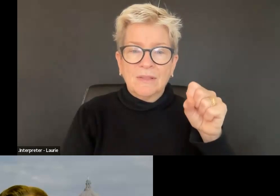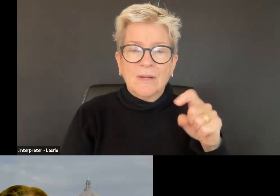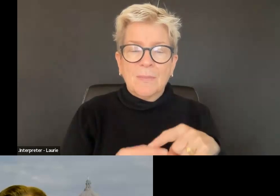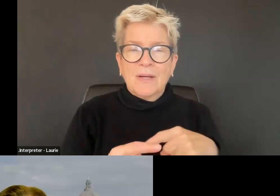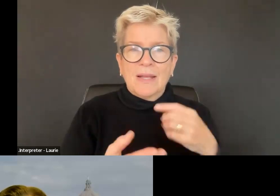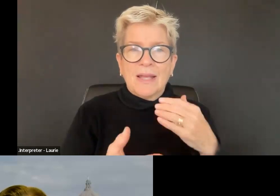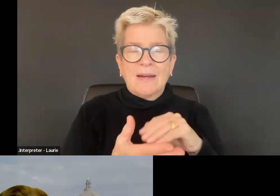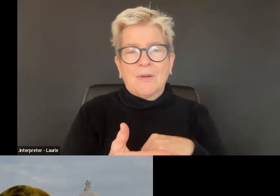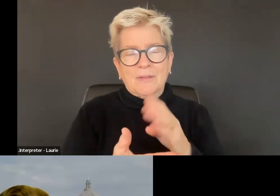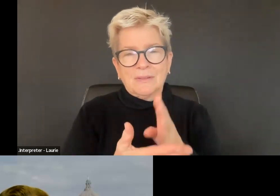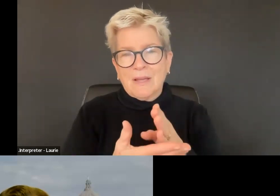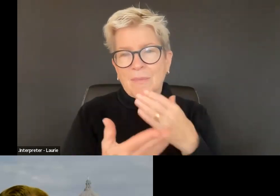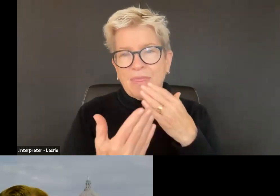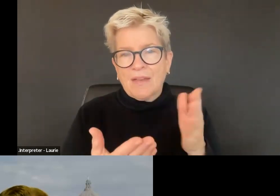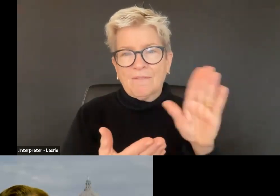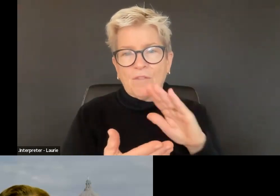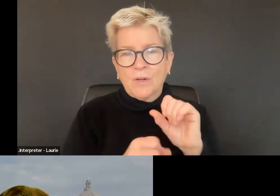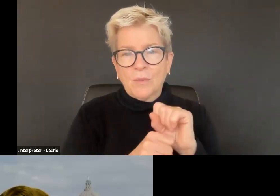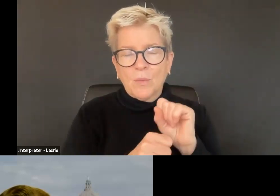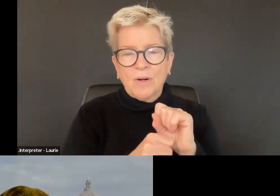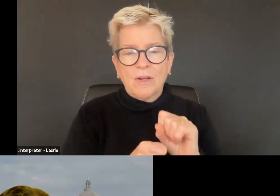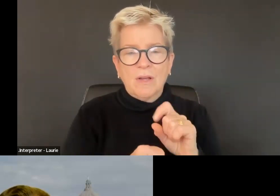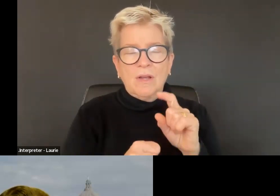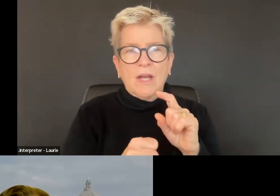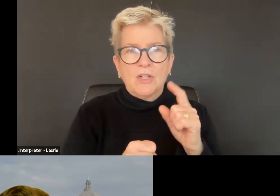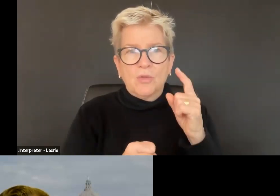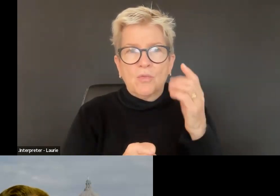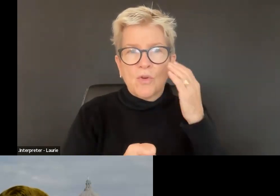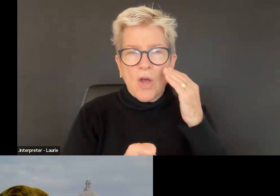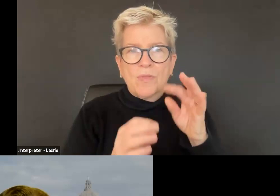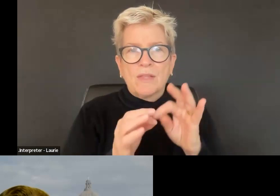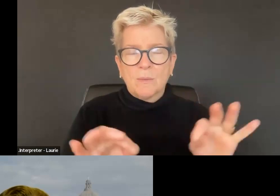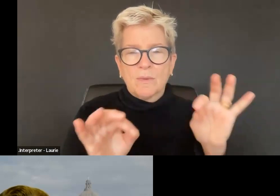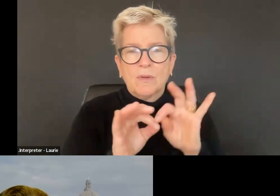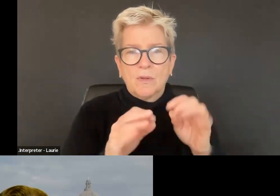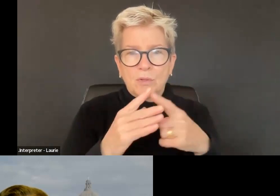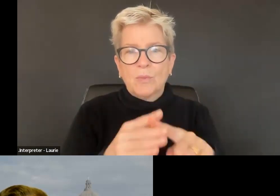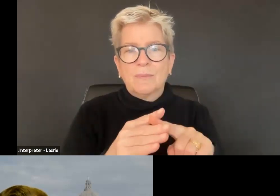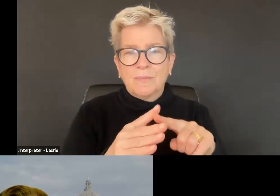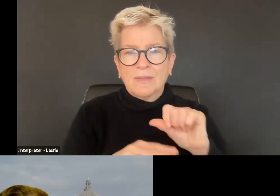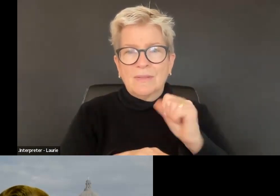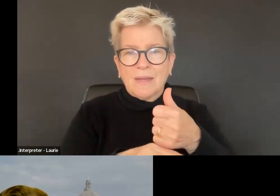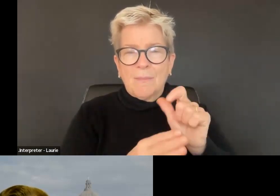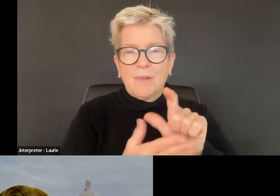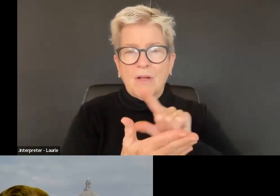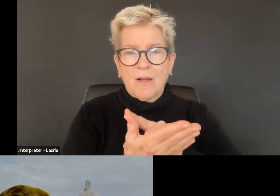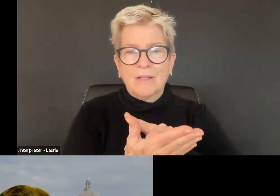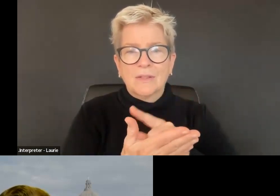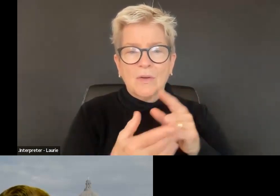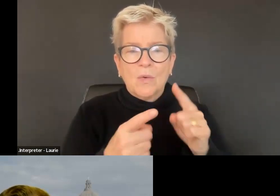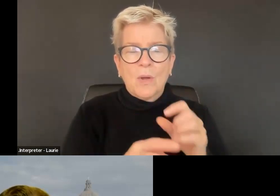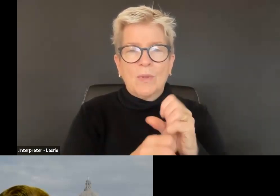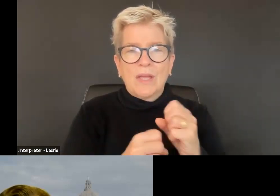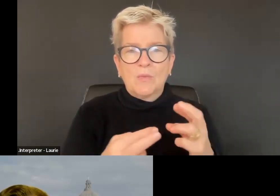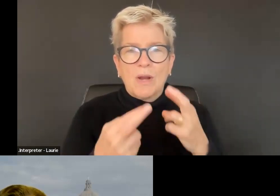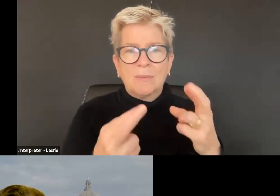again, thank you all for your work. And please note, it is so crucial on implementing laws when we are able to get recommendations from this committee.